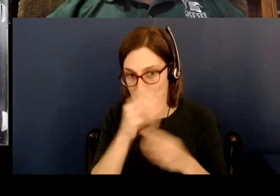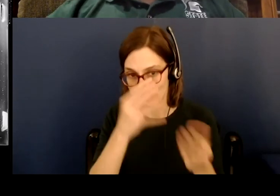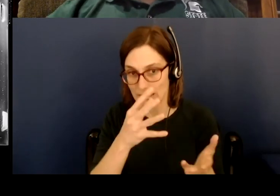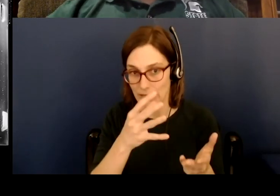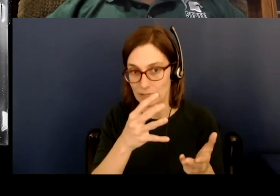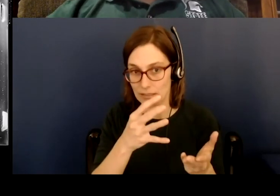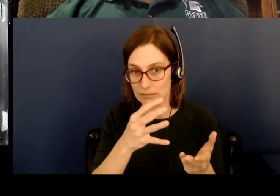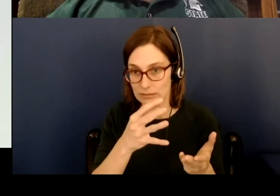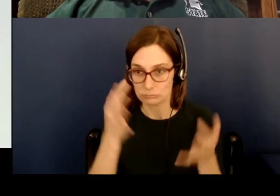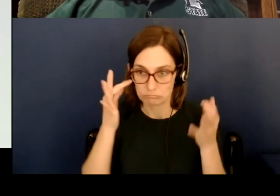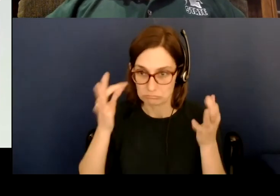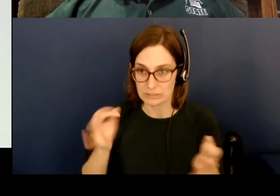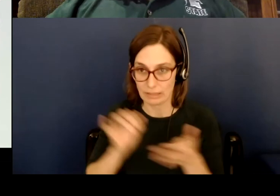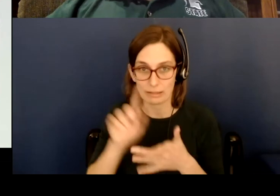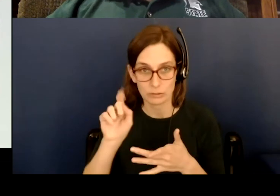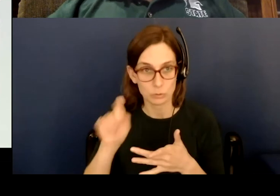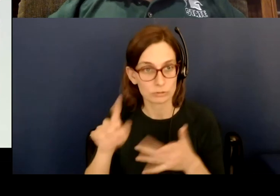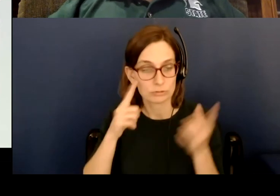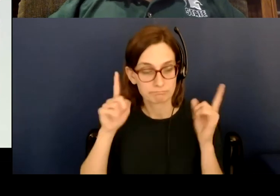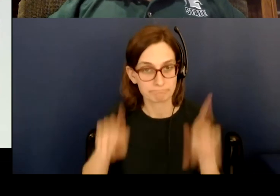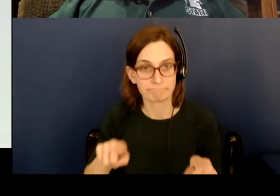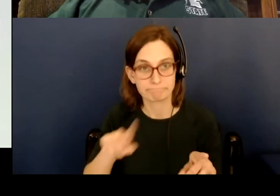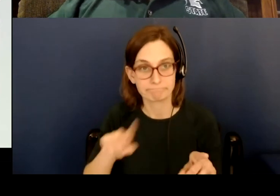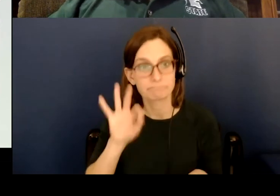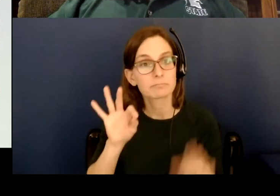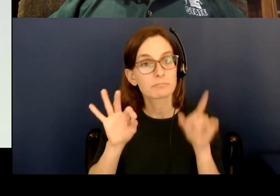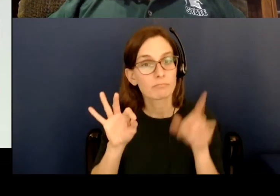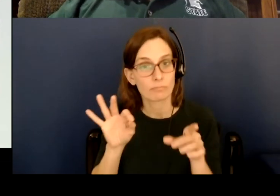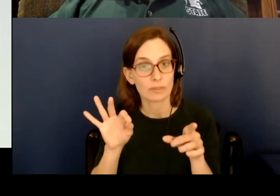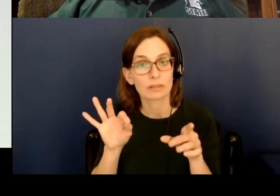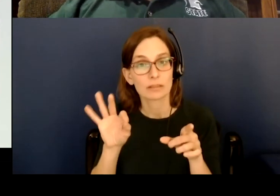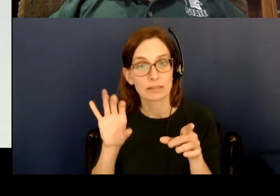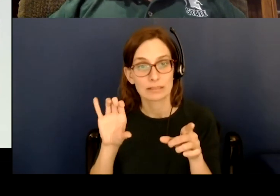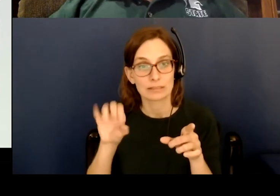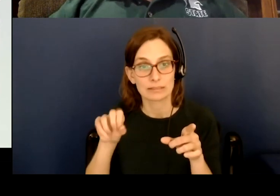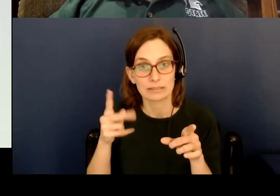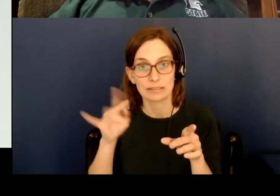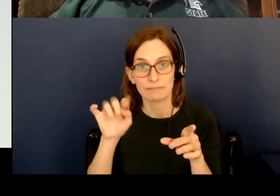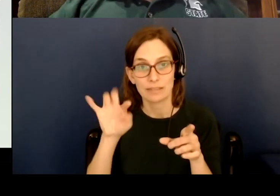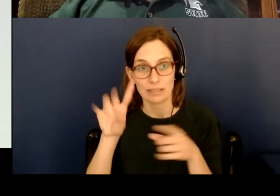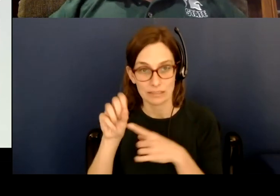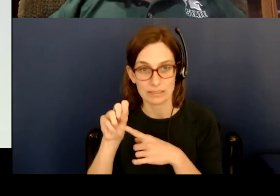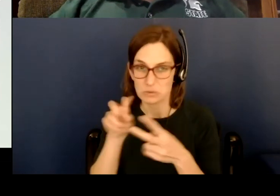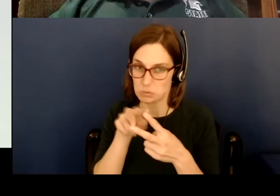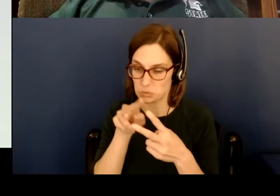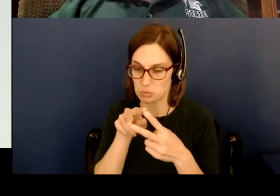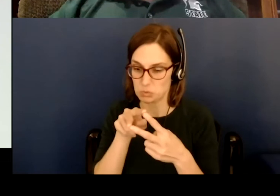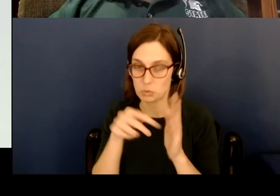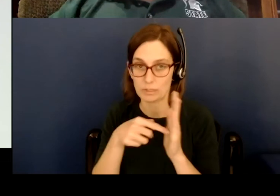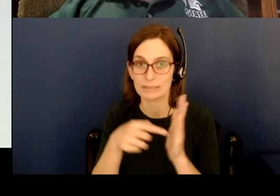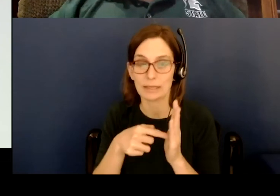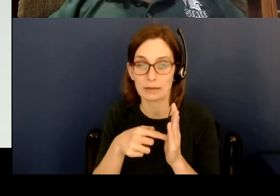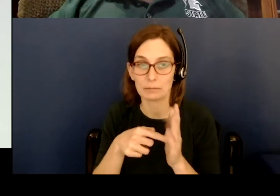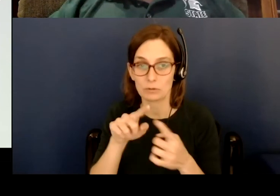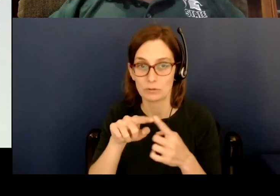settle this question. It turns out that Cepheids, I'll do two examples here. Cepheids,